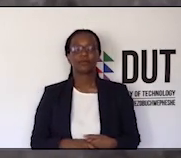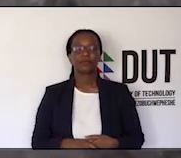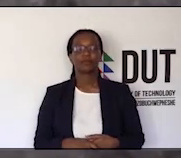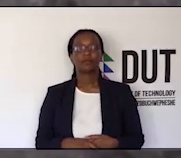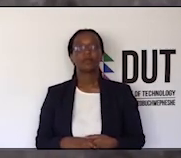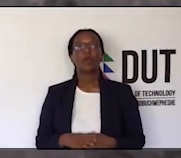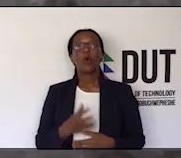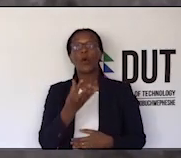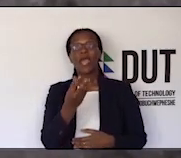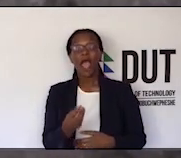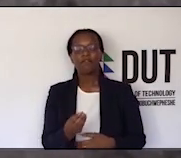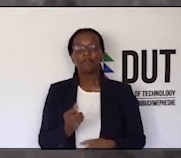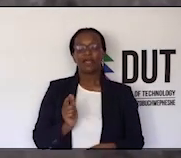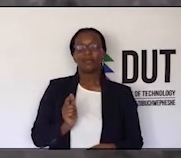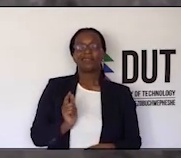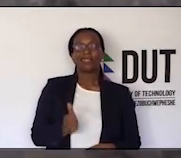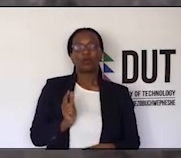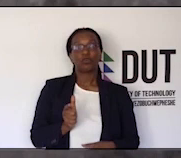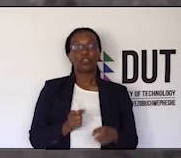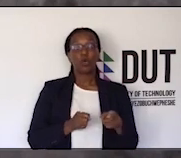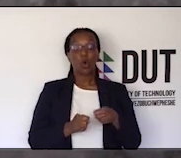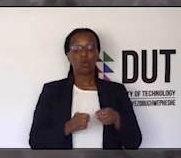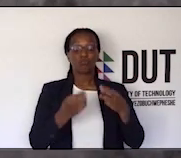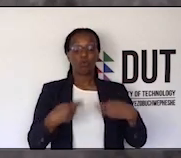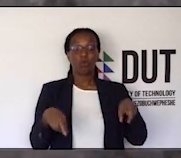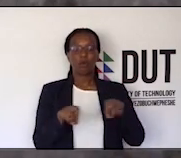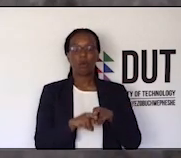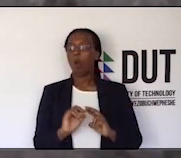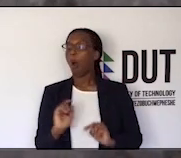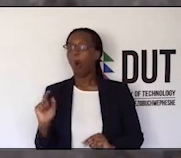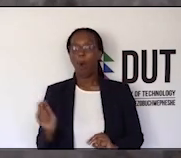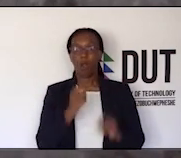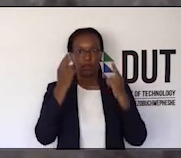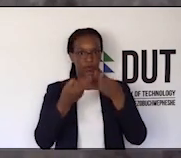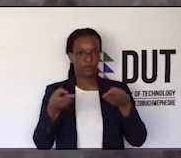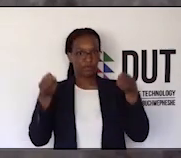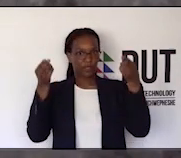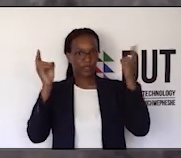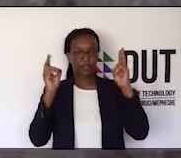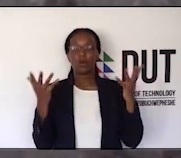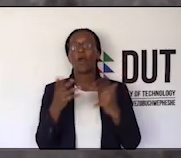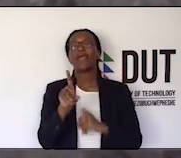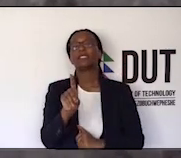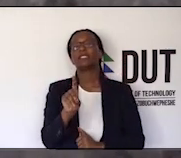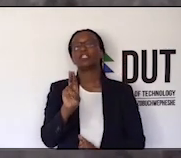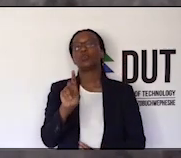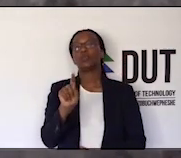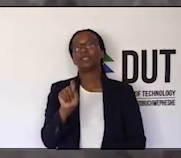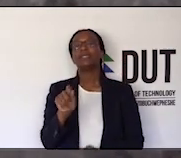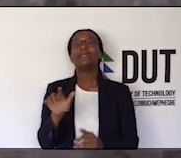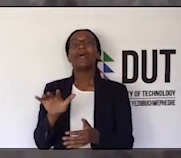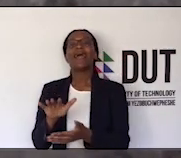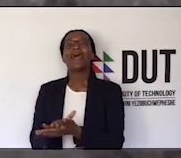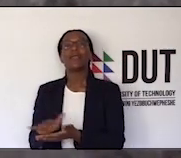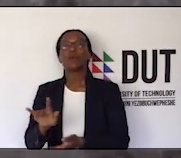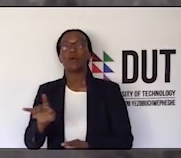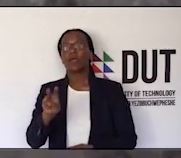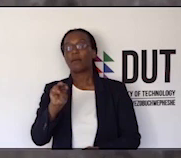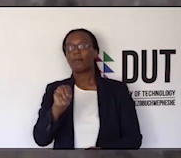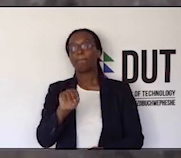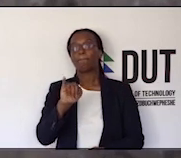We have security control rooms at all of the campuses in Durban and at